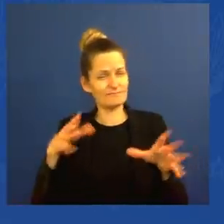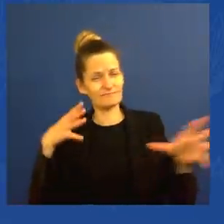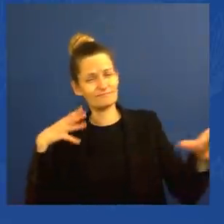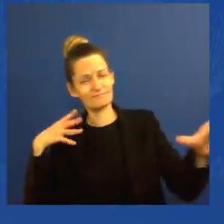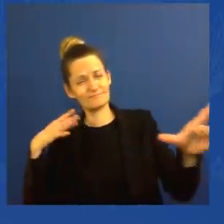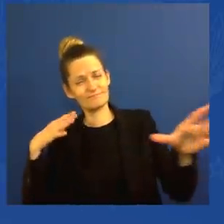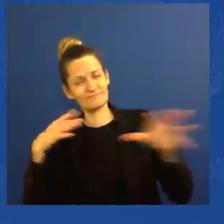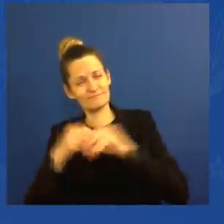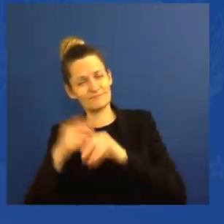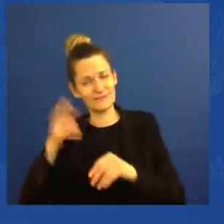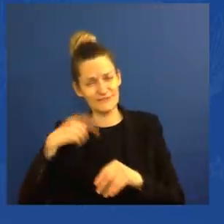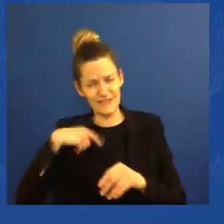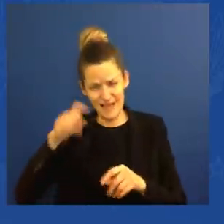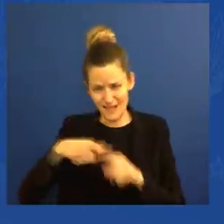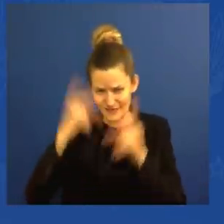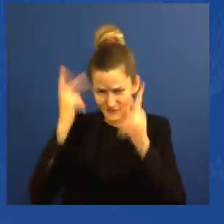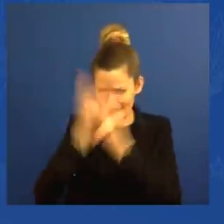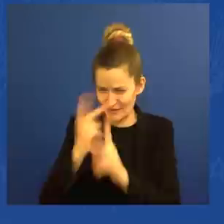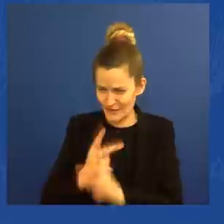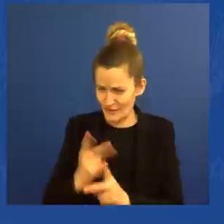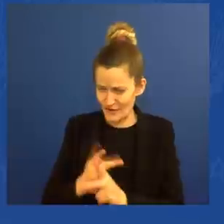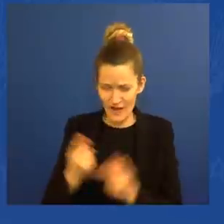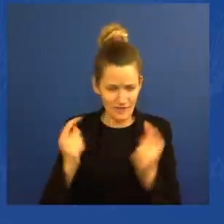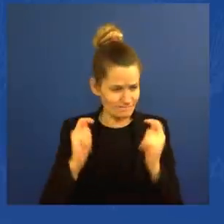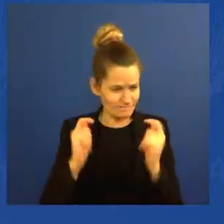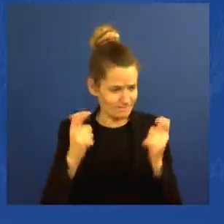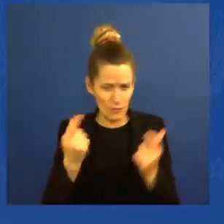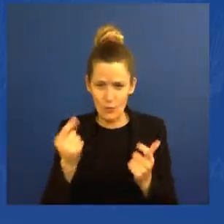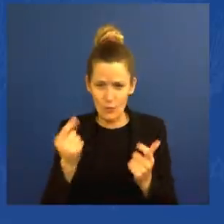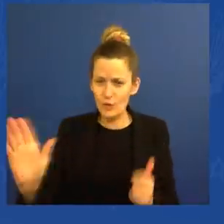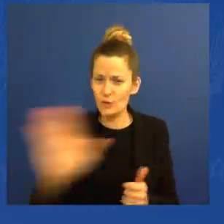I signed the American Rescue Plan.